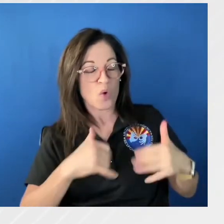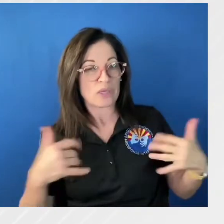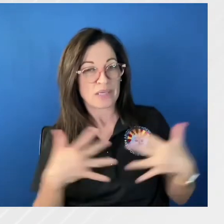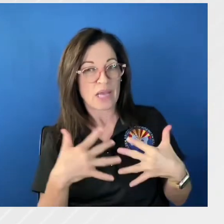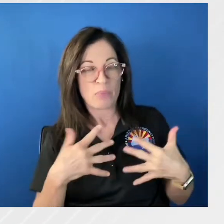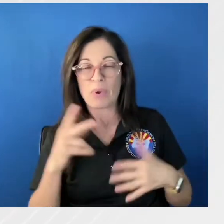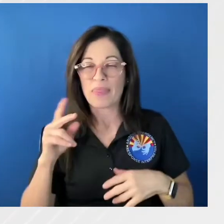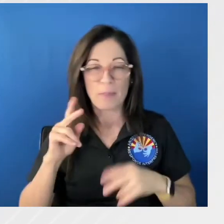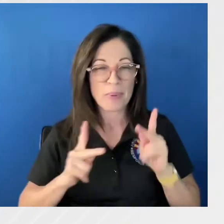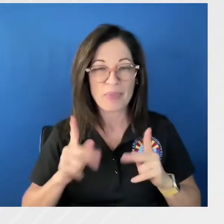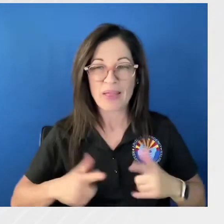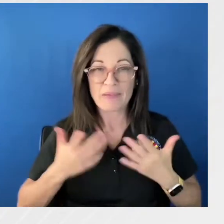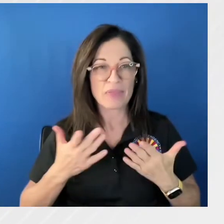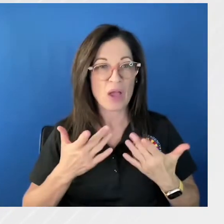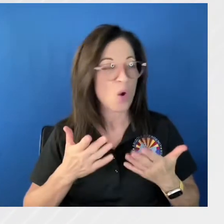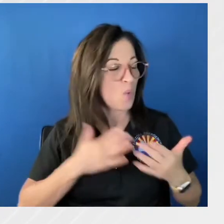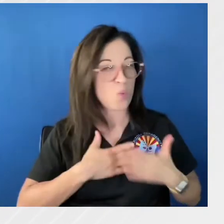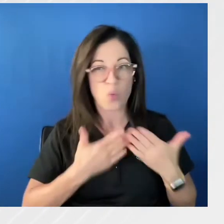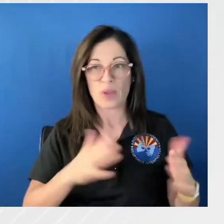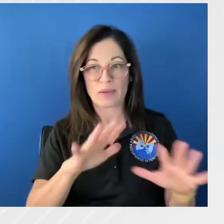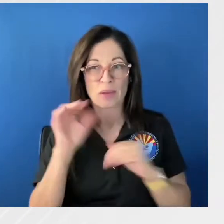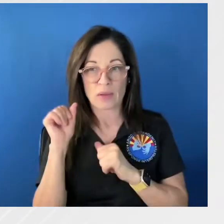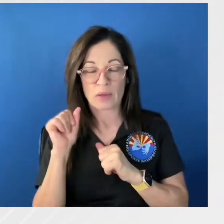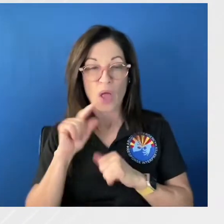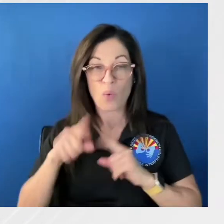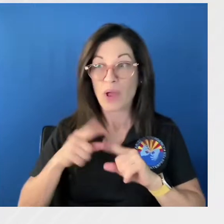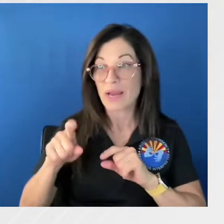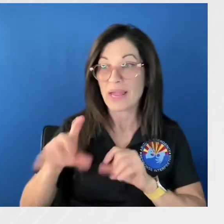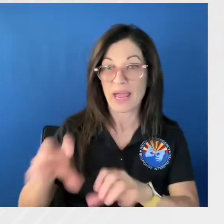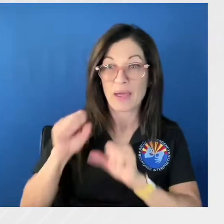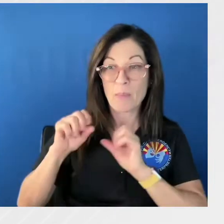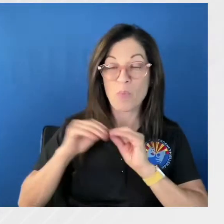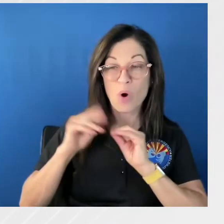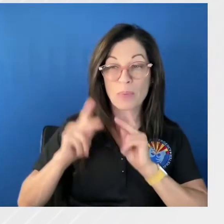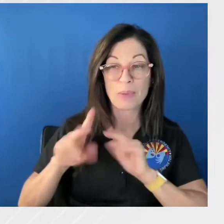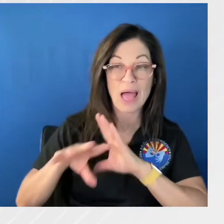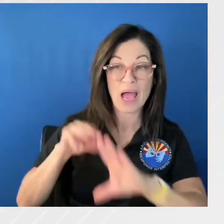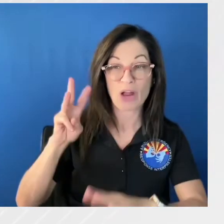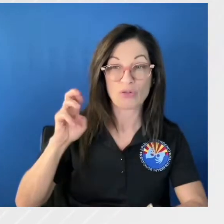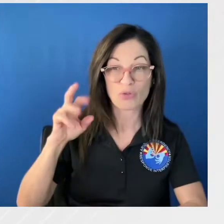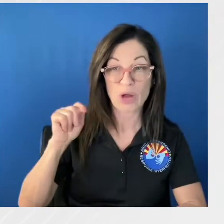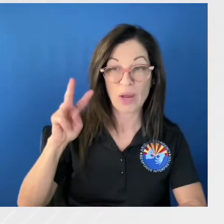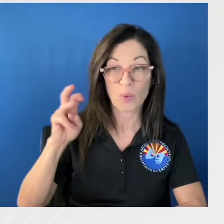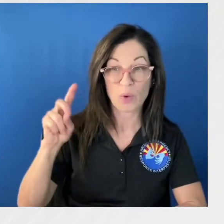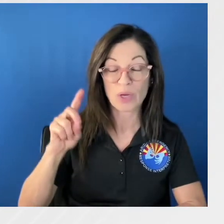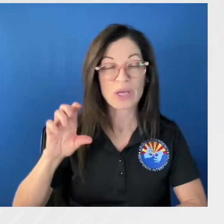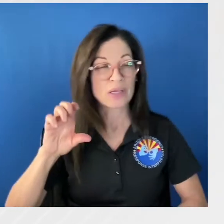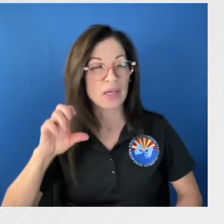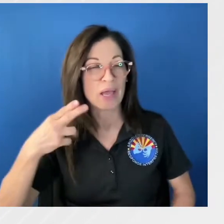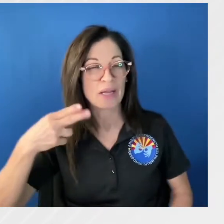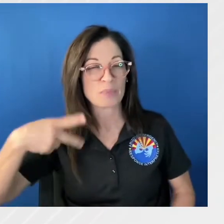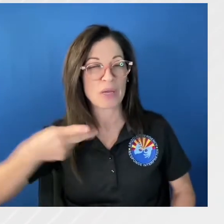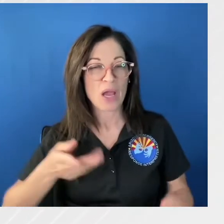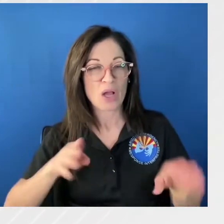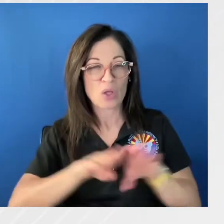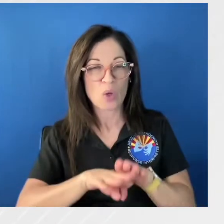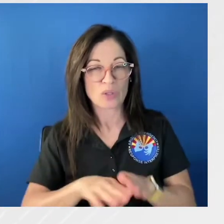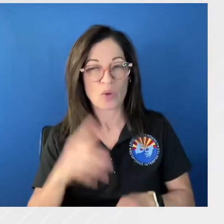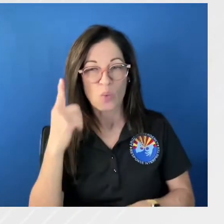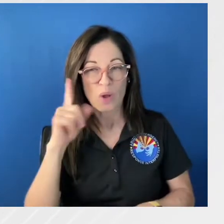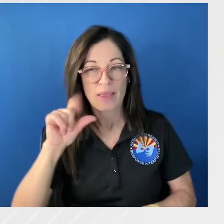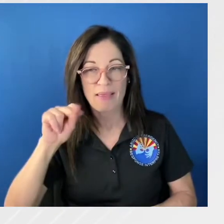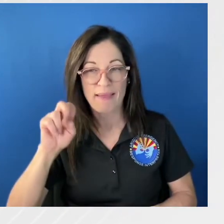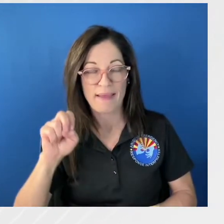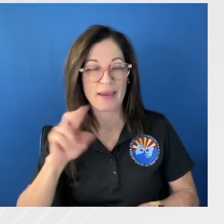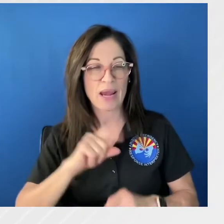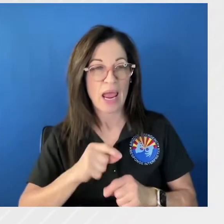needed to get more people out of the Wrightwood area. CHP closed down a lane, and we ended up 2 lanes of people and immediately got those folks out. So